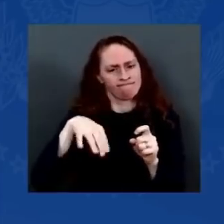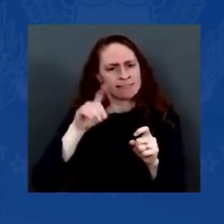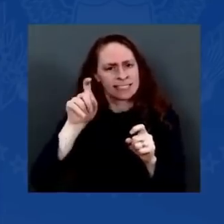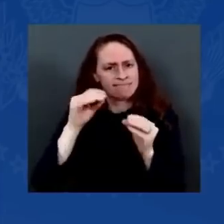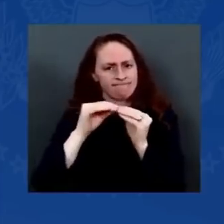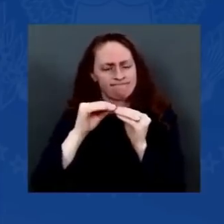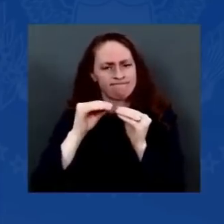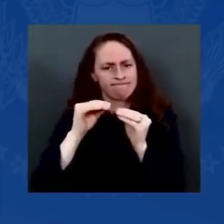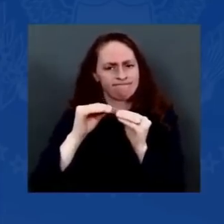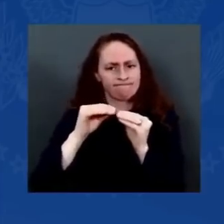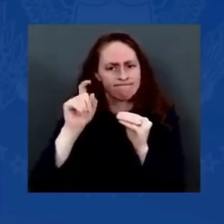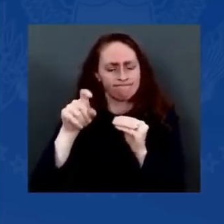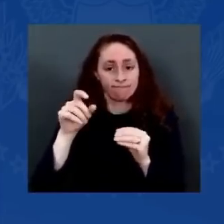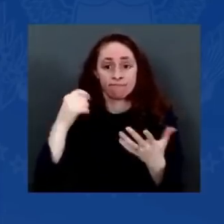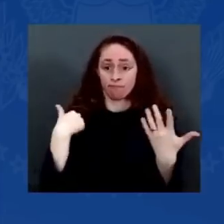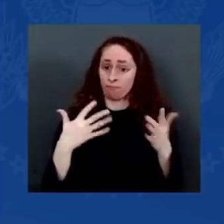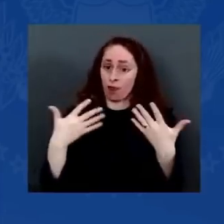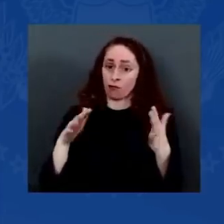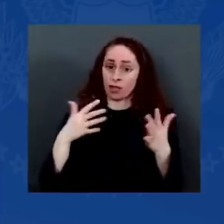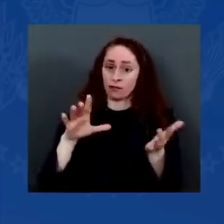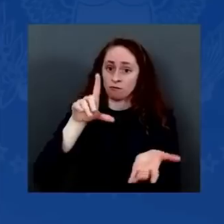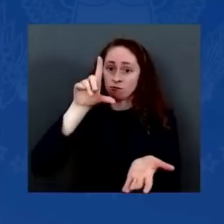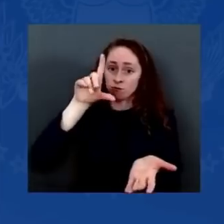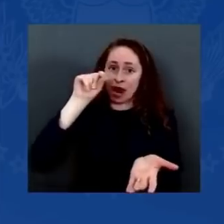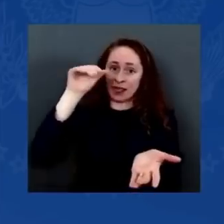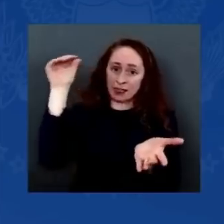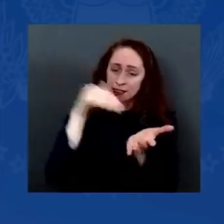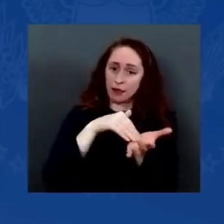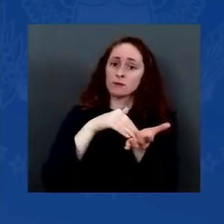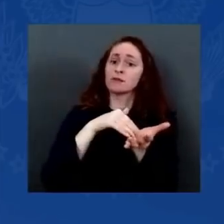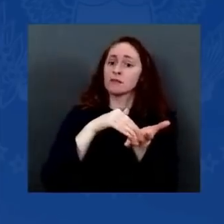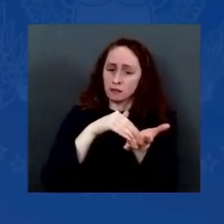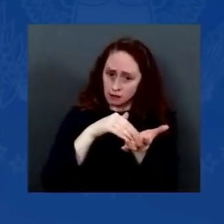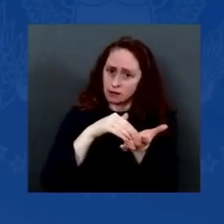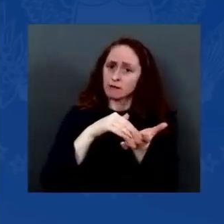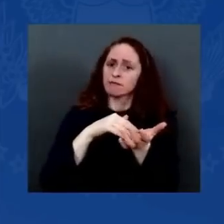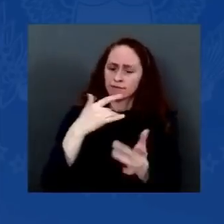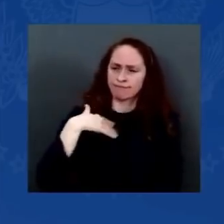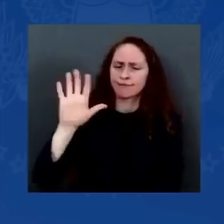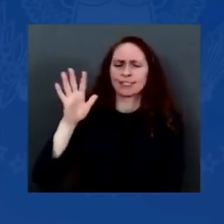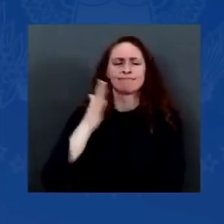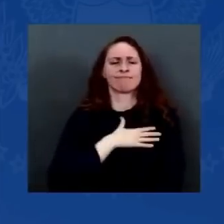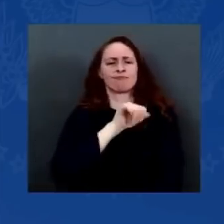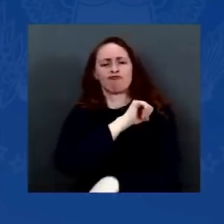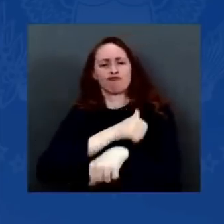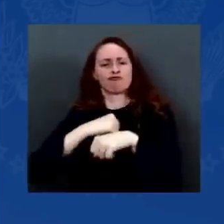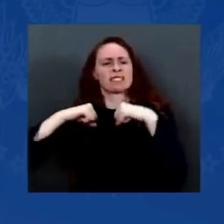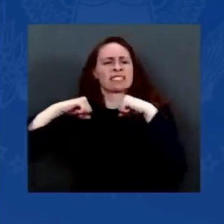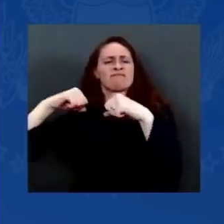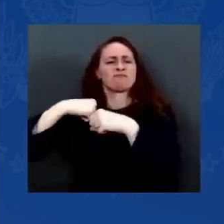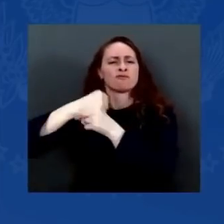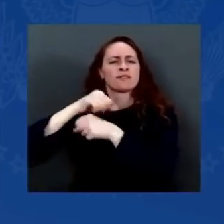Yes, we've used the Defense Production Act and spent $3 billion to to greatly expand the number of at-home tests available